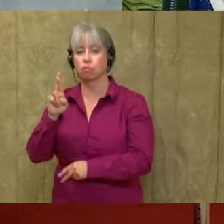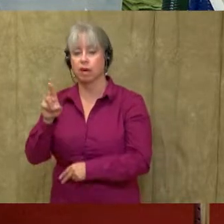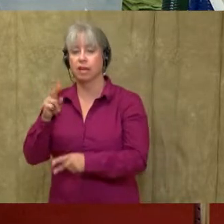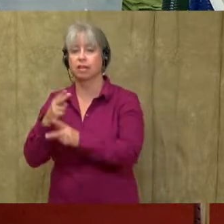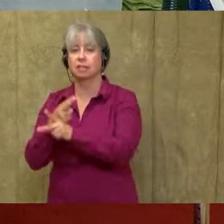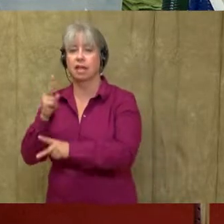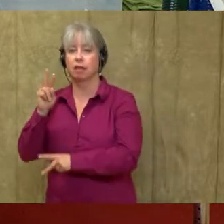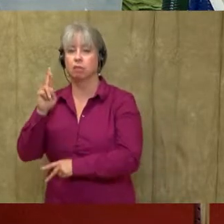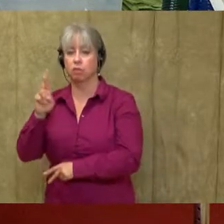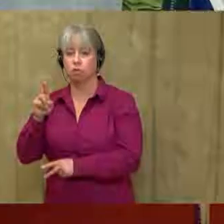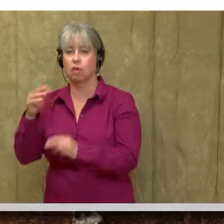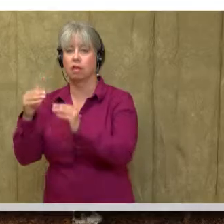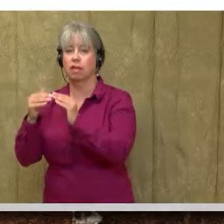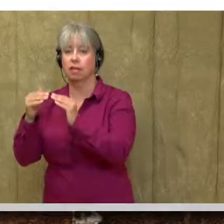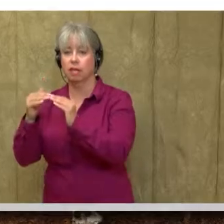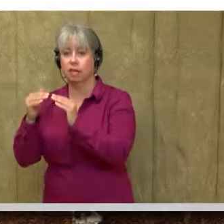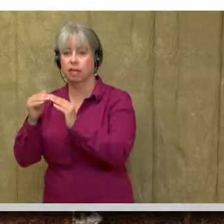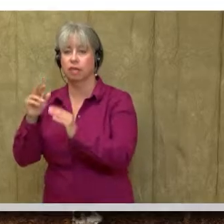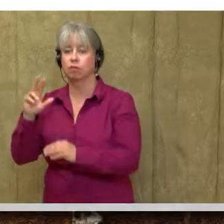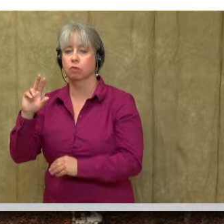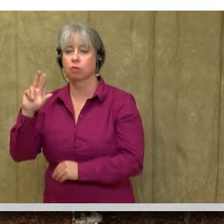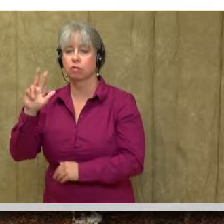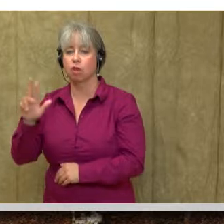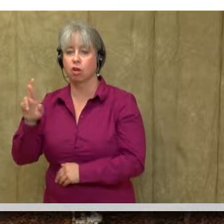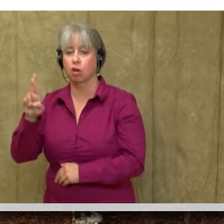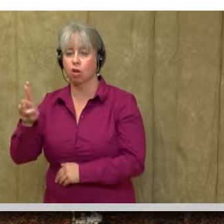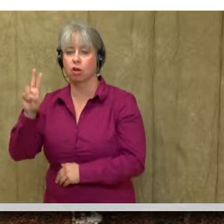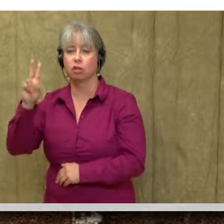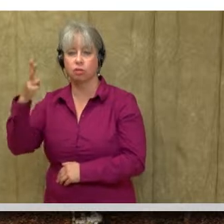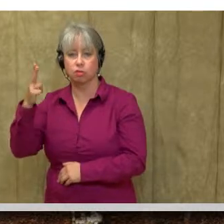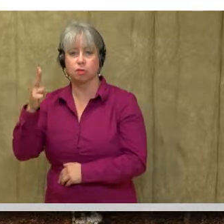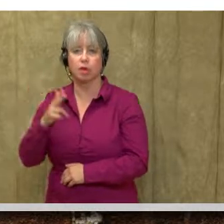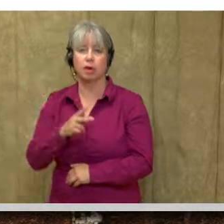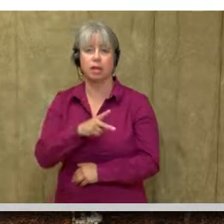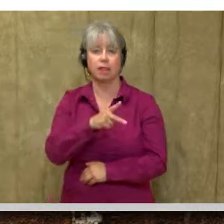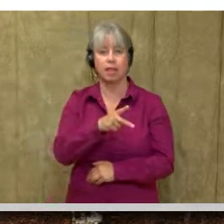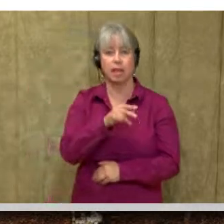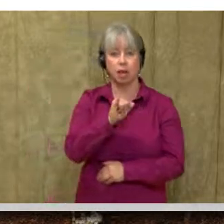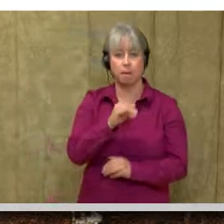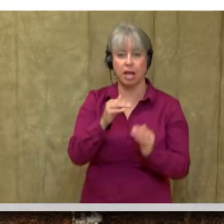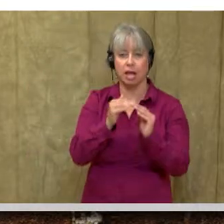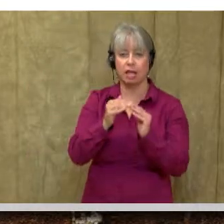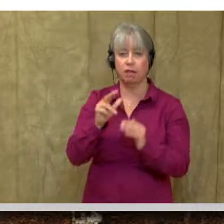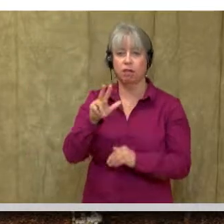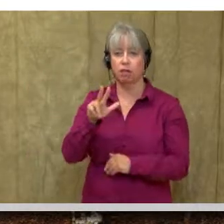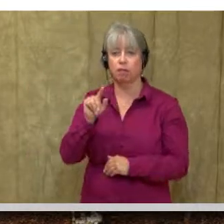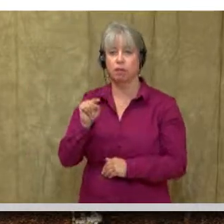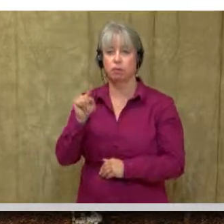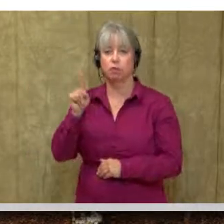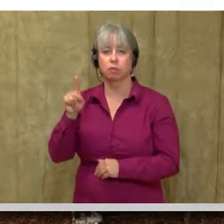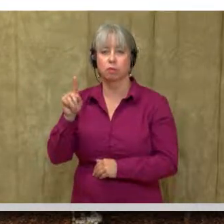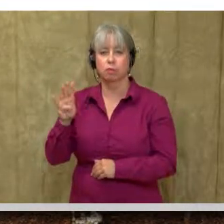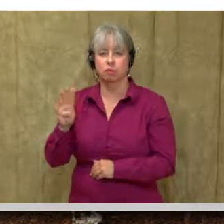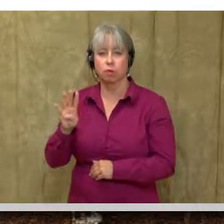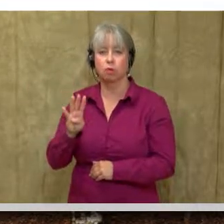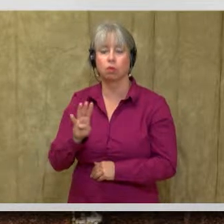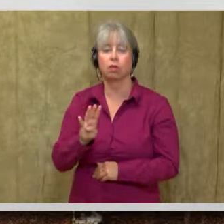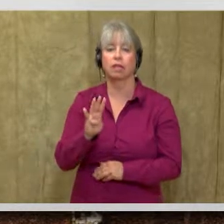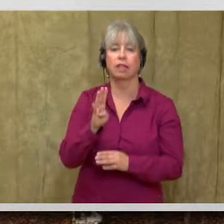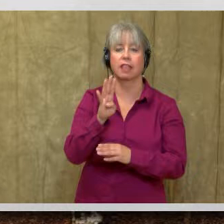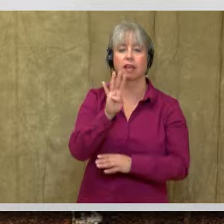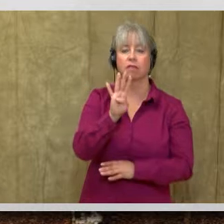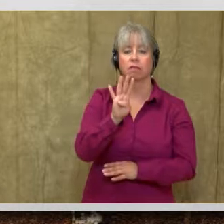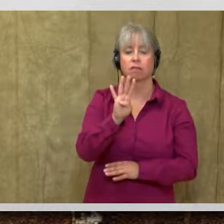then, of course, approximation of pi, 3.14, and then our 4/3. So this is an example of your volume of a